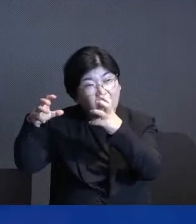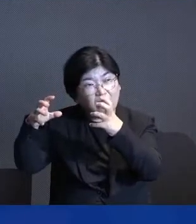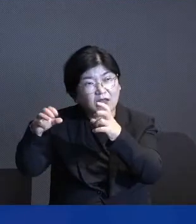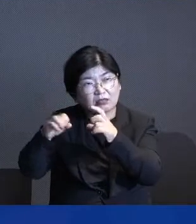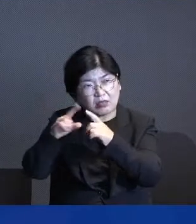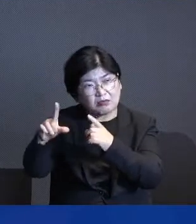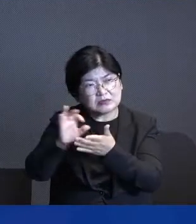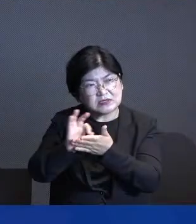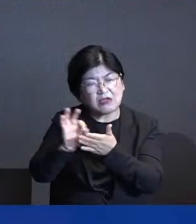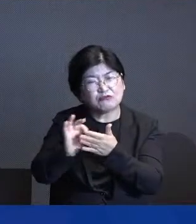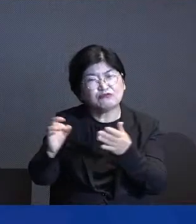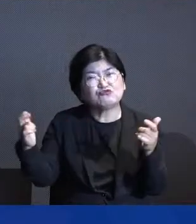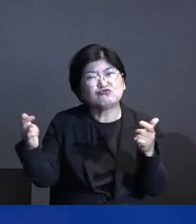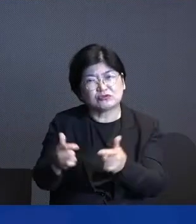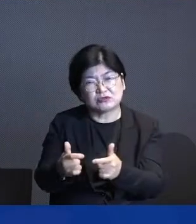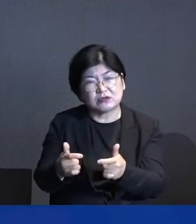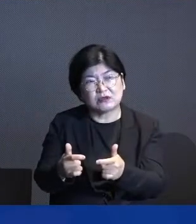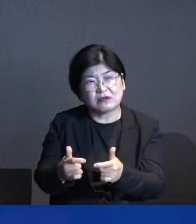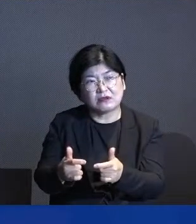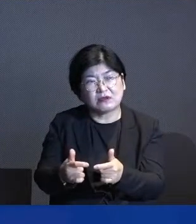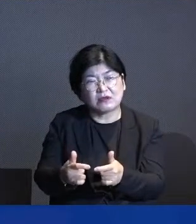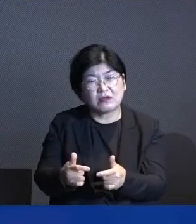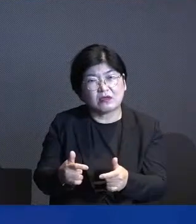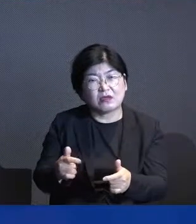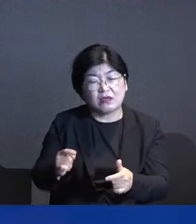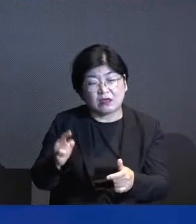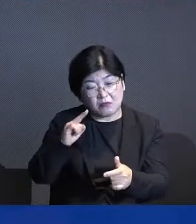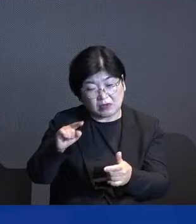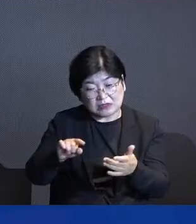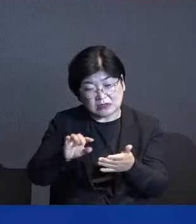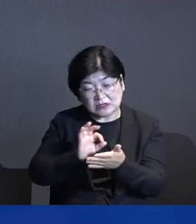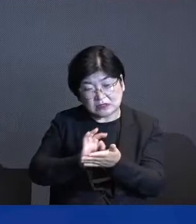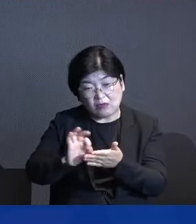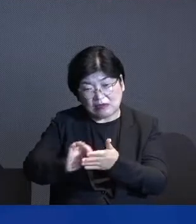regions, whereas the older person uses